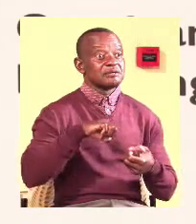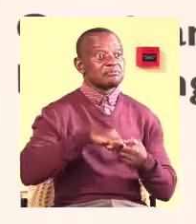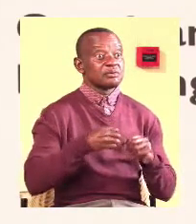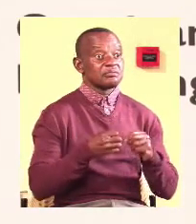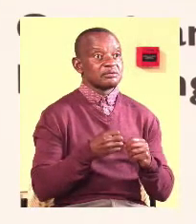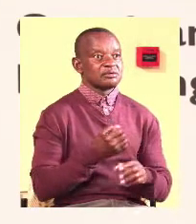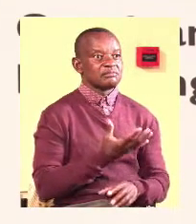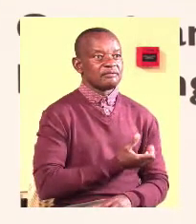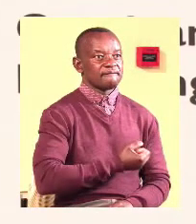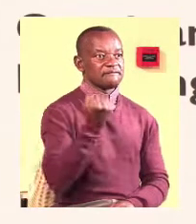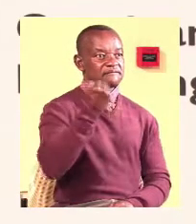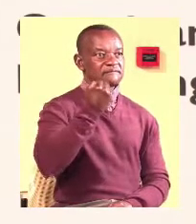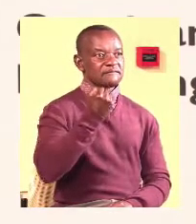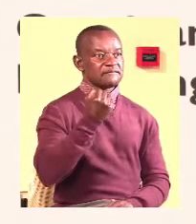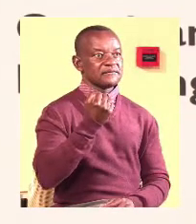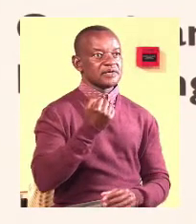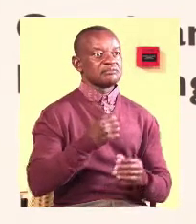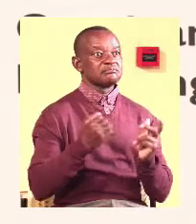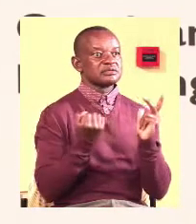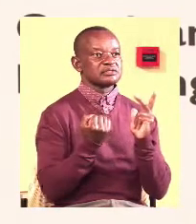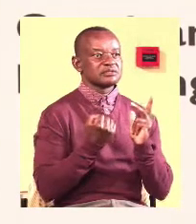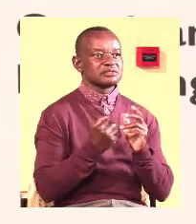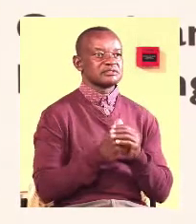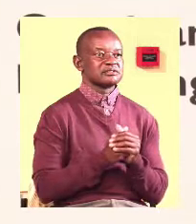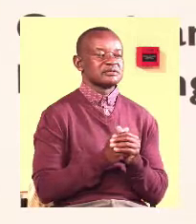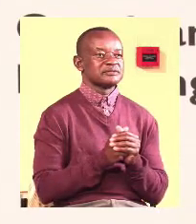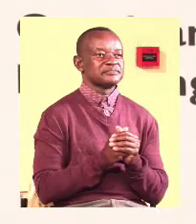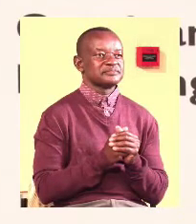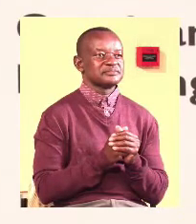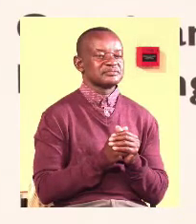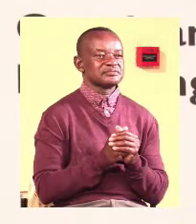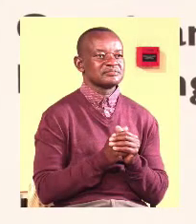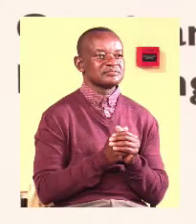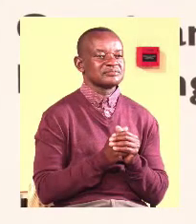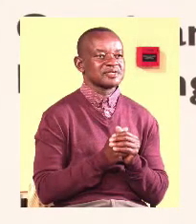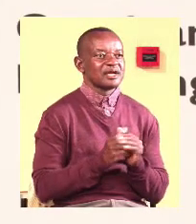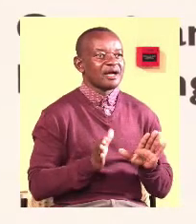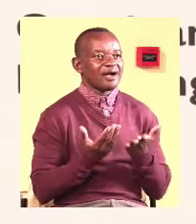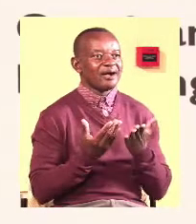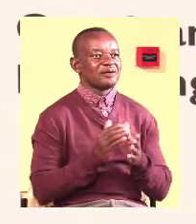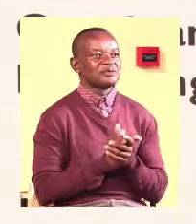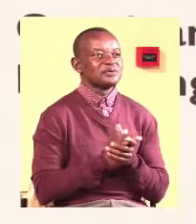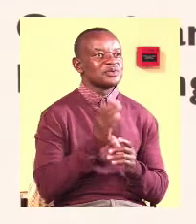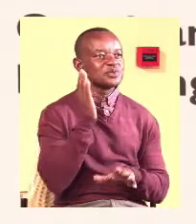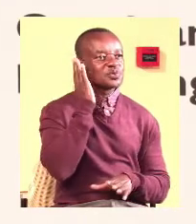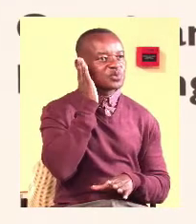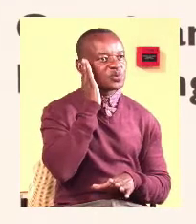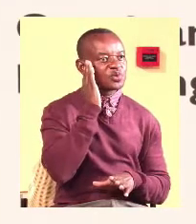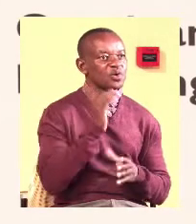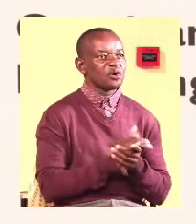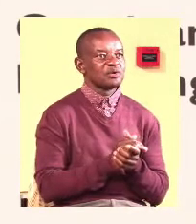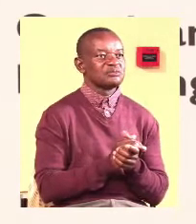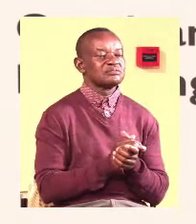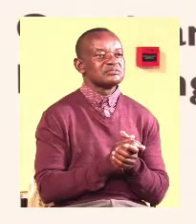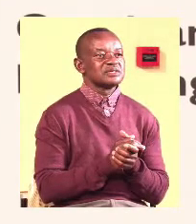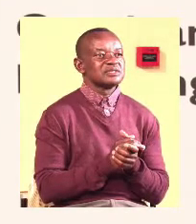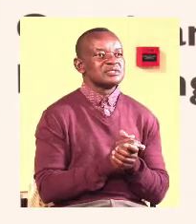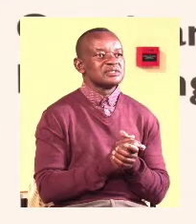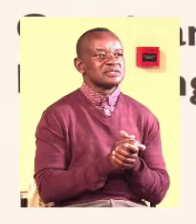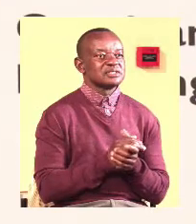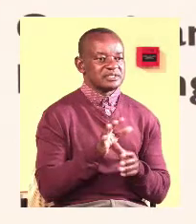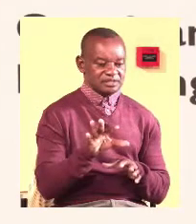you identify the underlying causes to a specific crime, and you together with the community, that